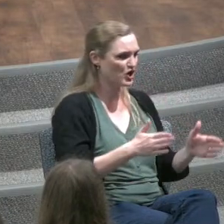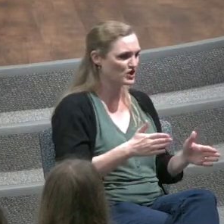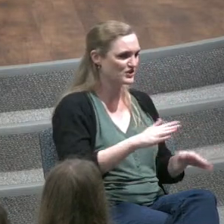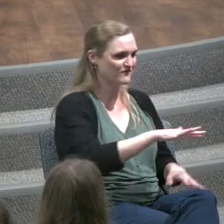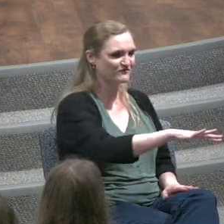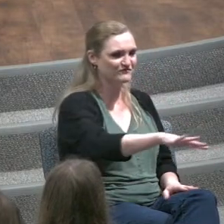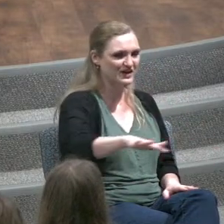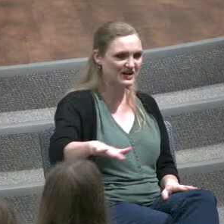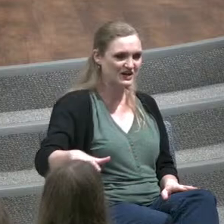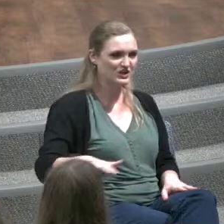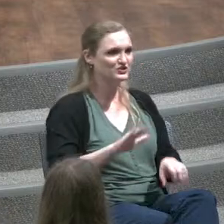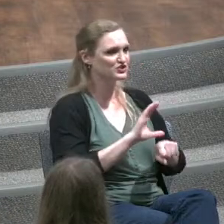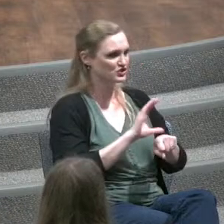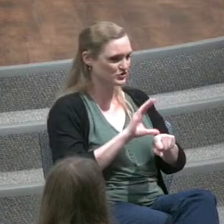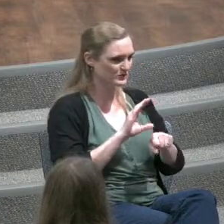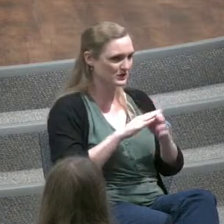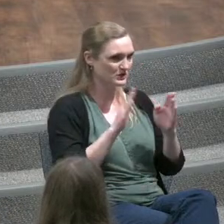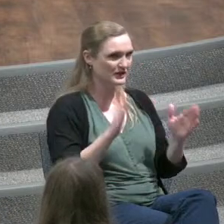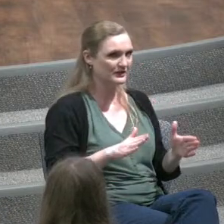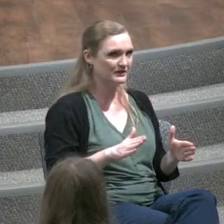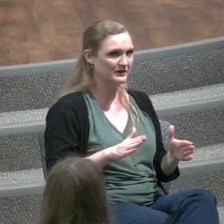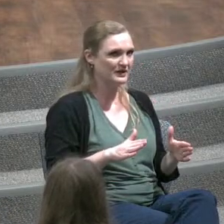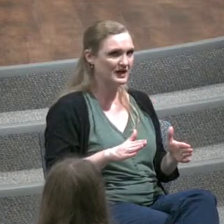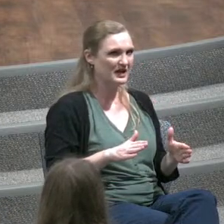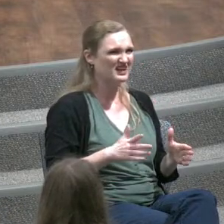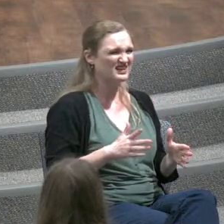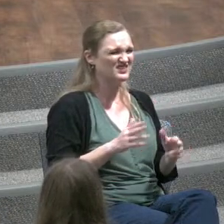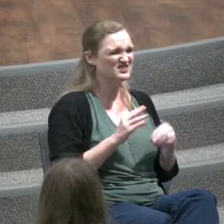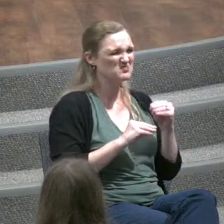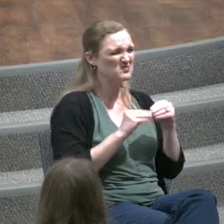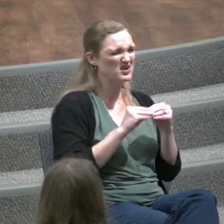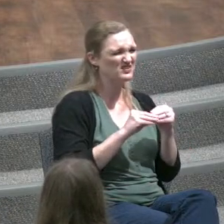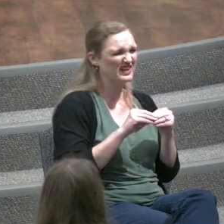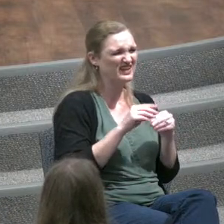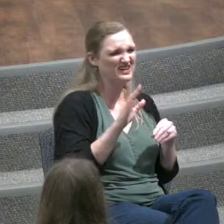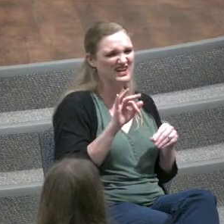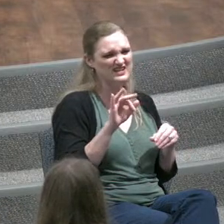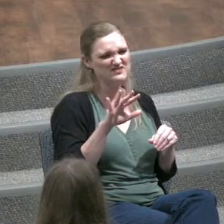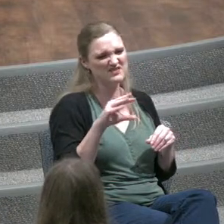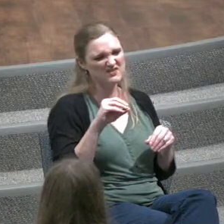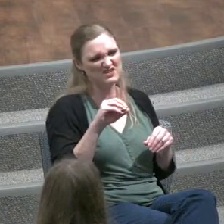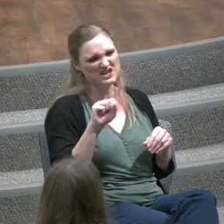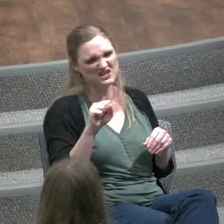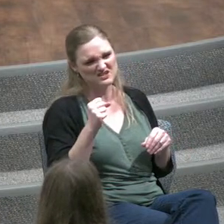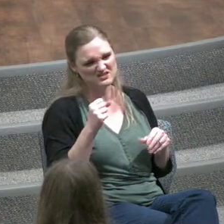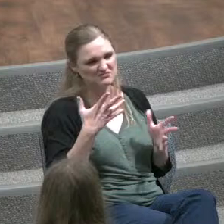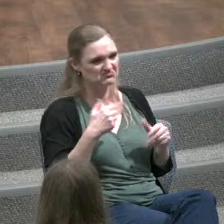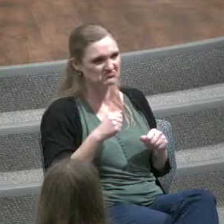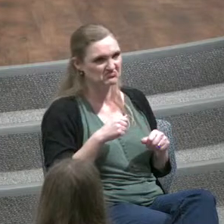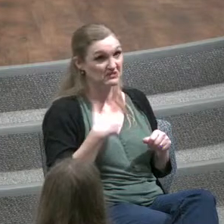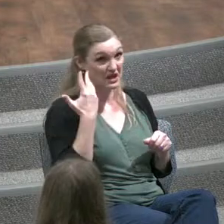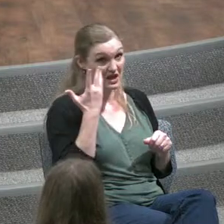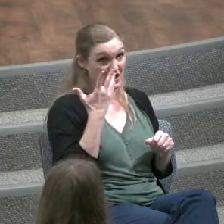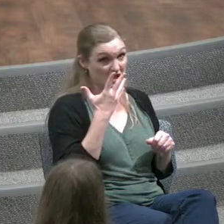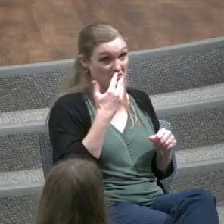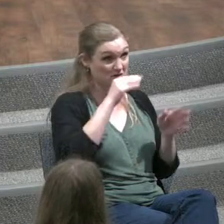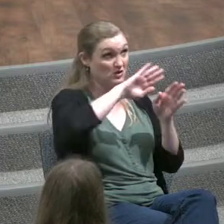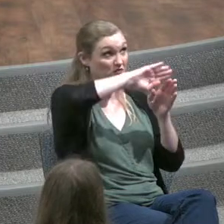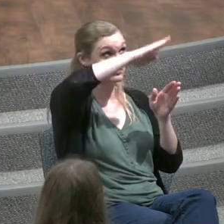Chapel. It was a beautiful building, but not very old, built in the 1950s. Had a